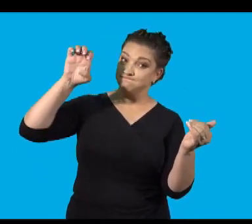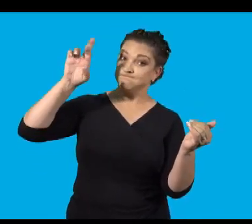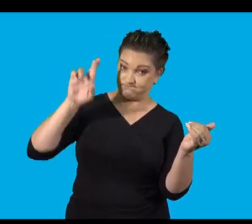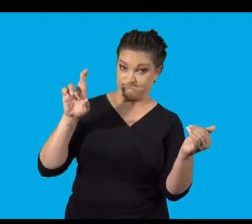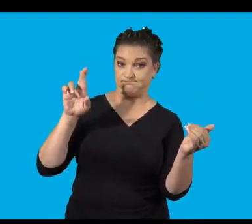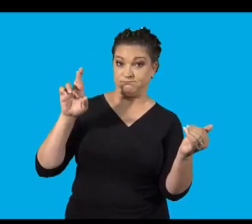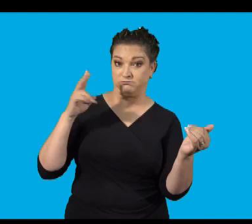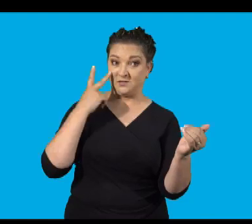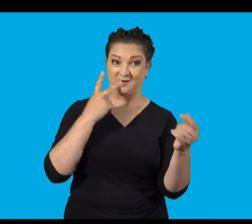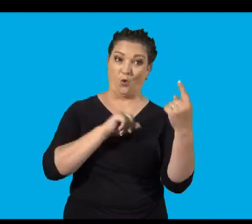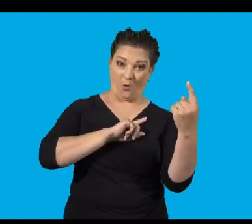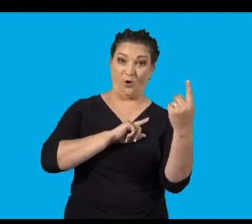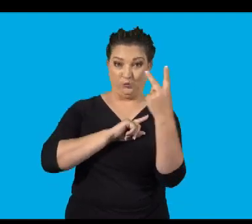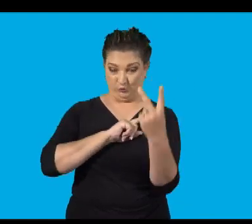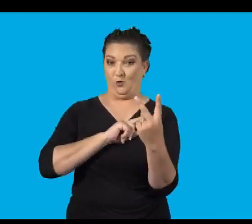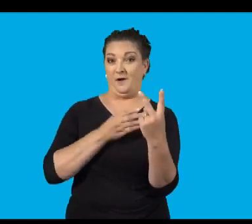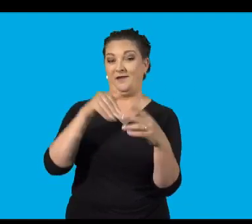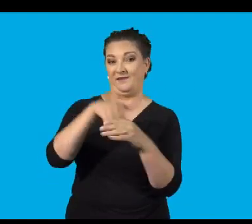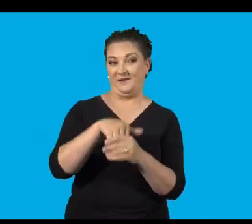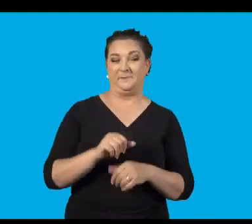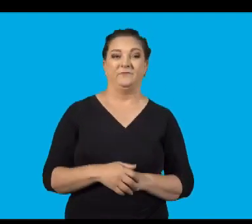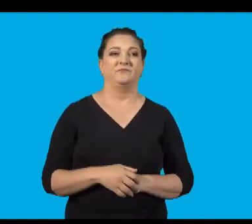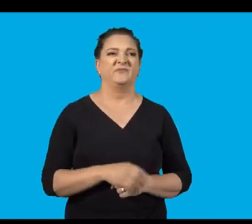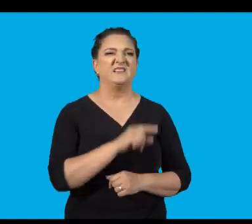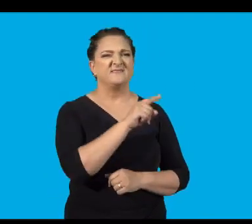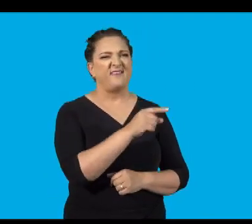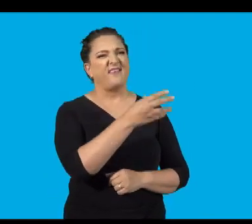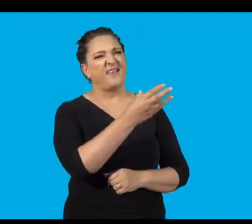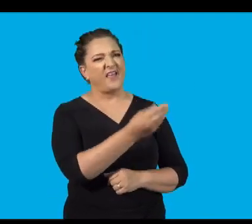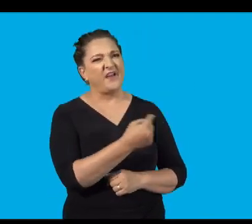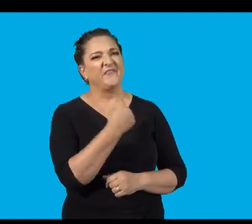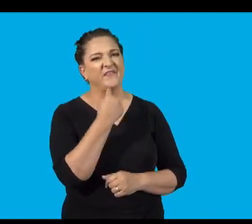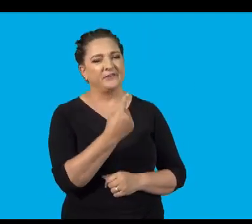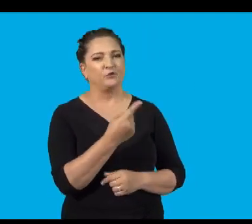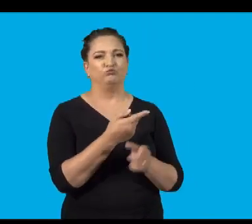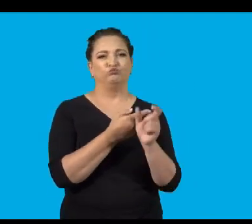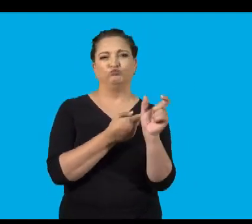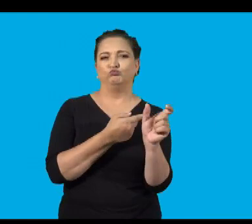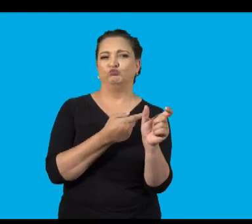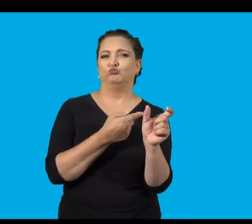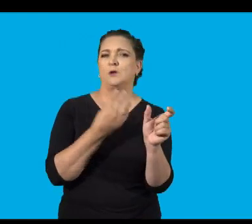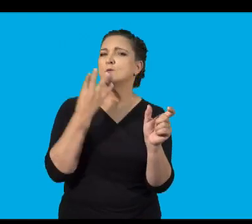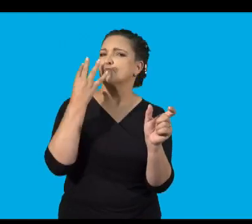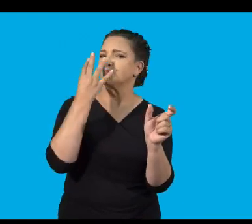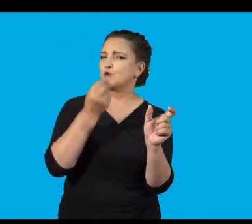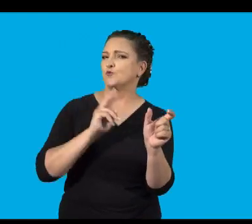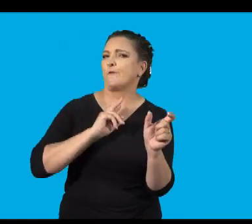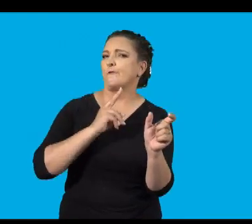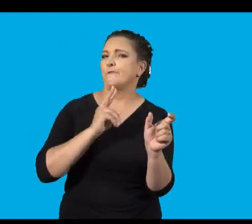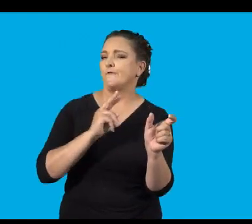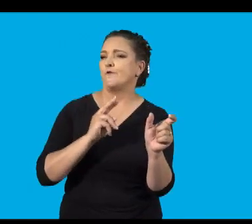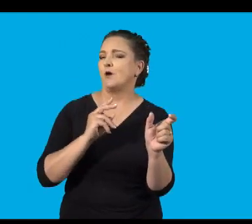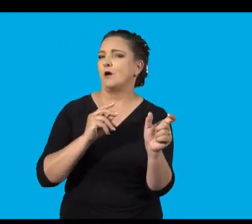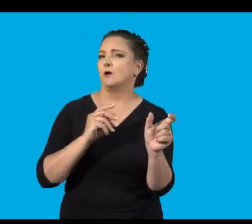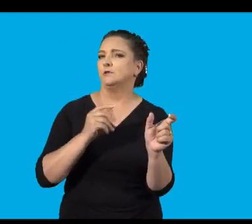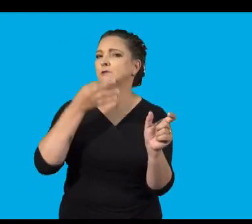taller, okay? Now, she has the beautiful voice as a lead singer. So we don't know how